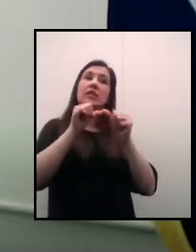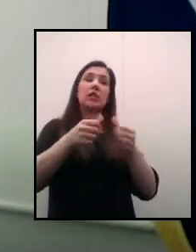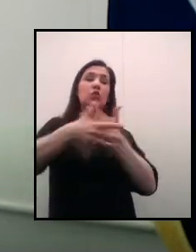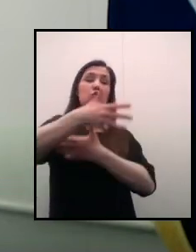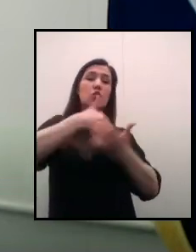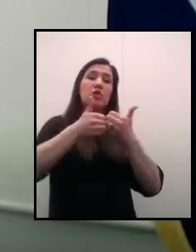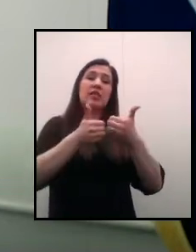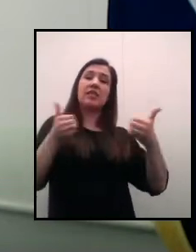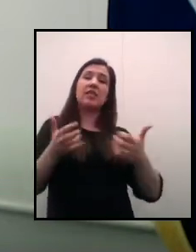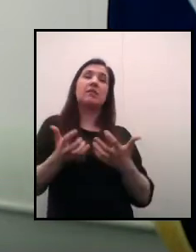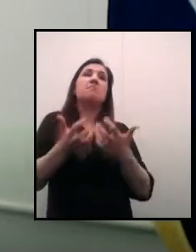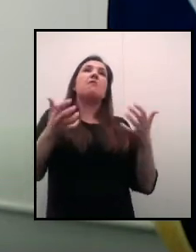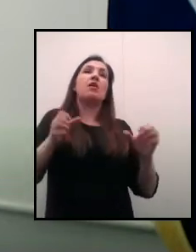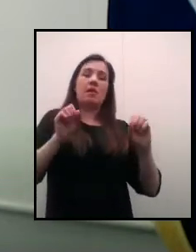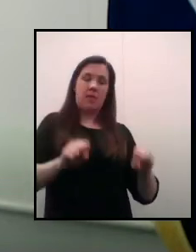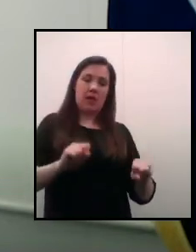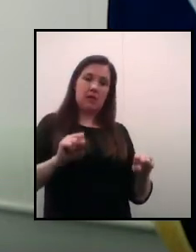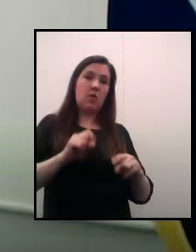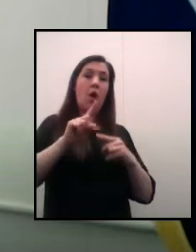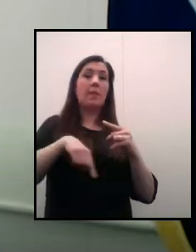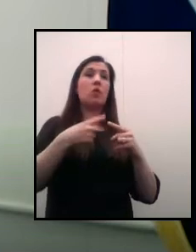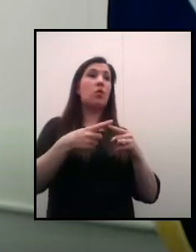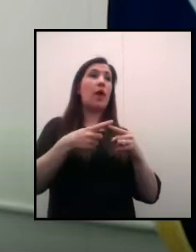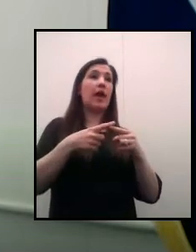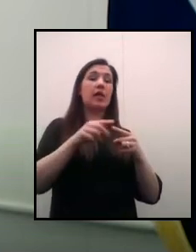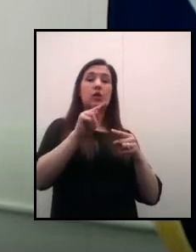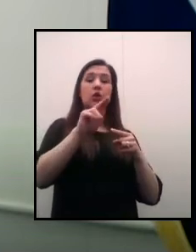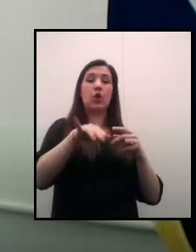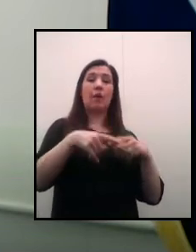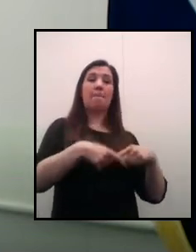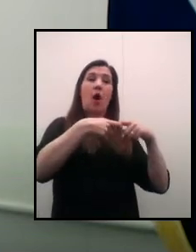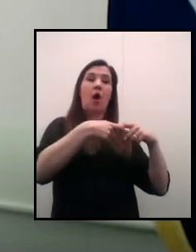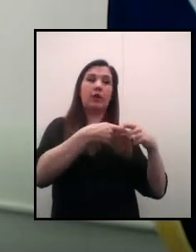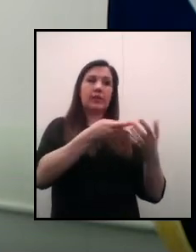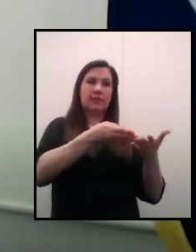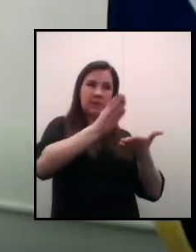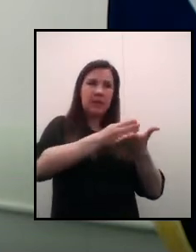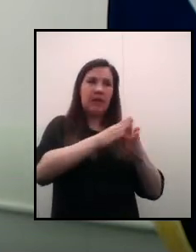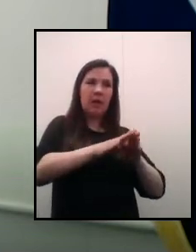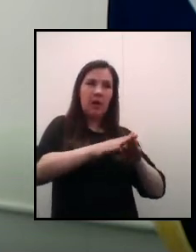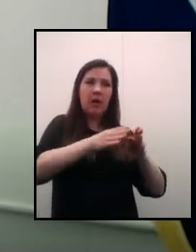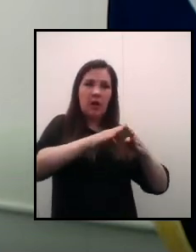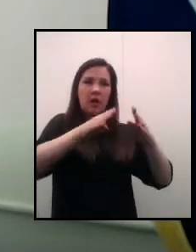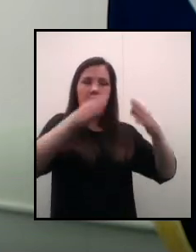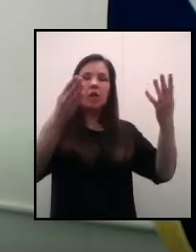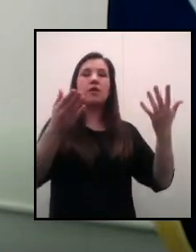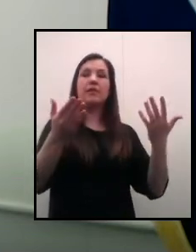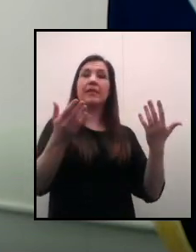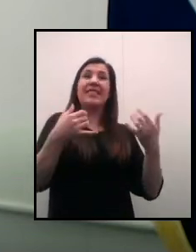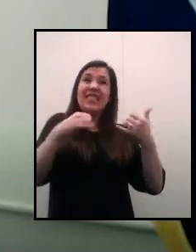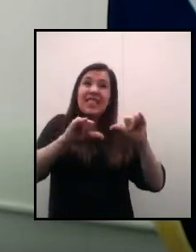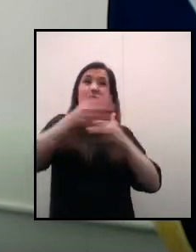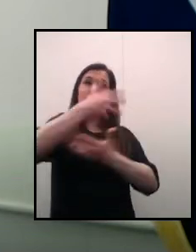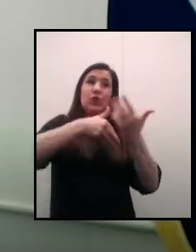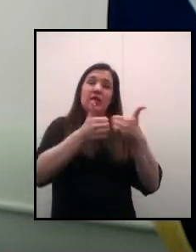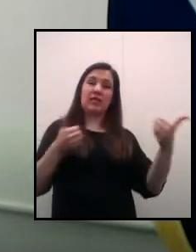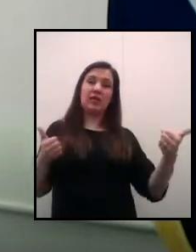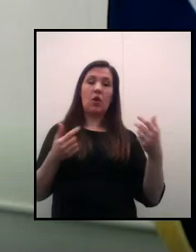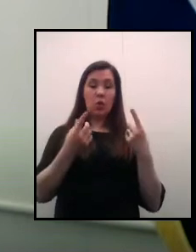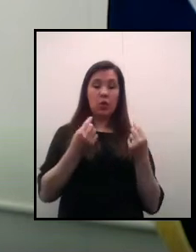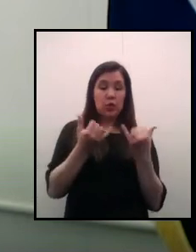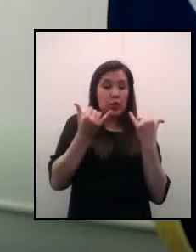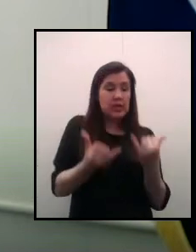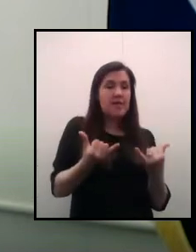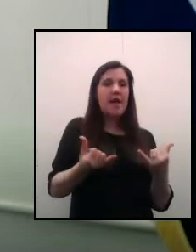distancing as much as possible, even when New York pause is lifted, because remember, what we do today is going to affect the numbers